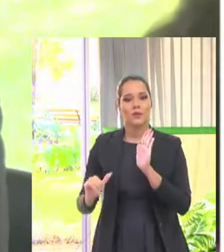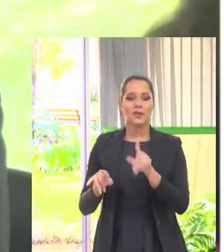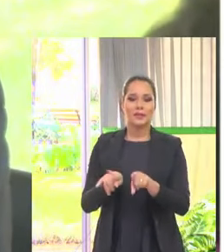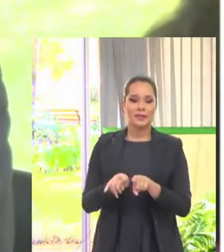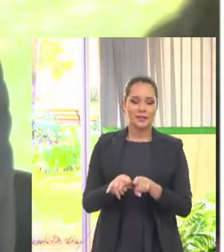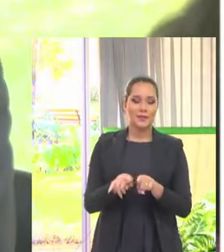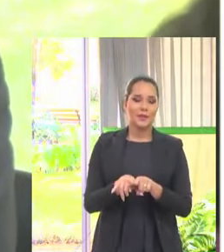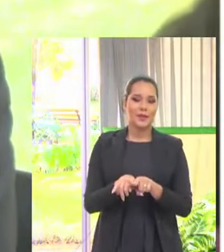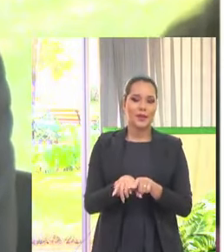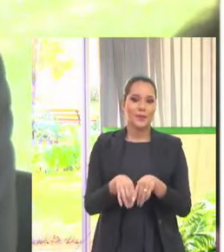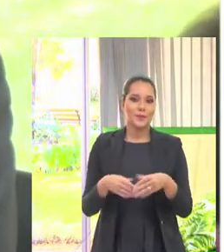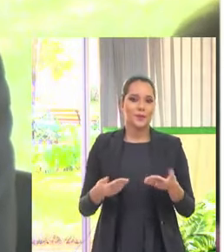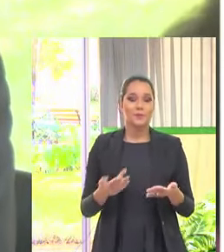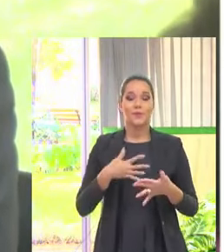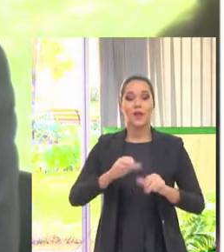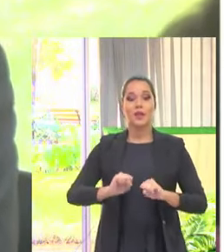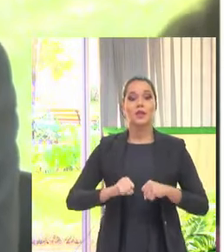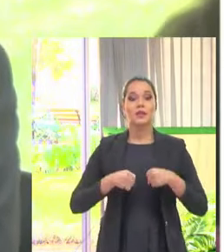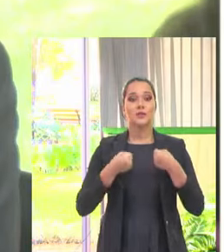DPI efforts,